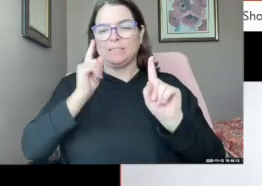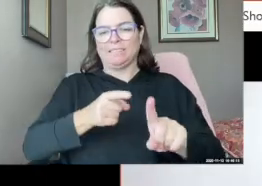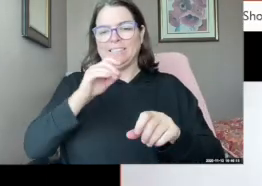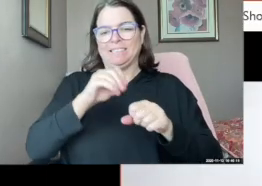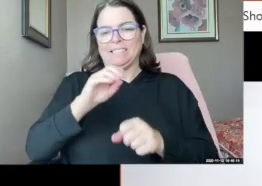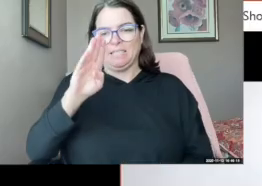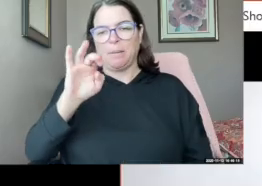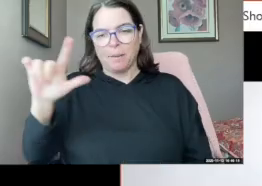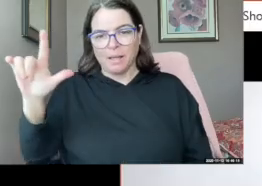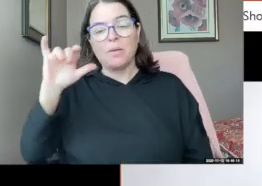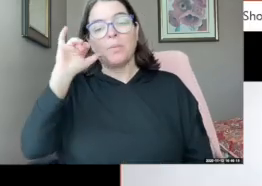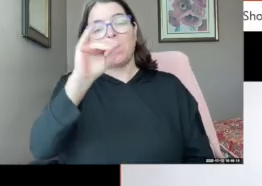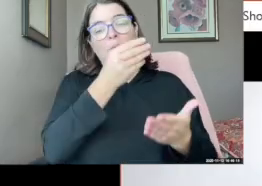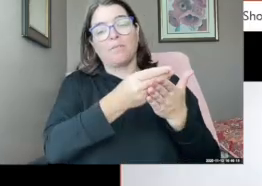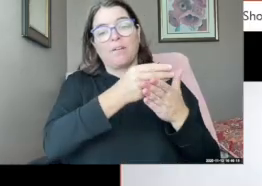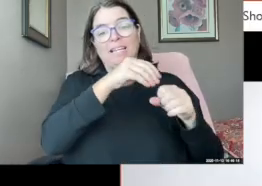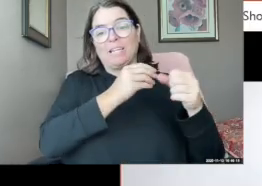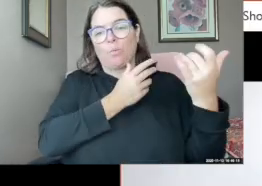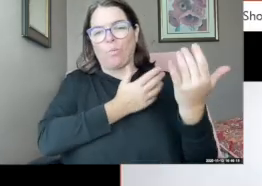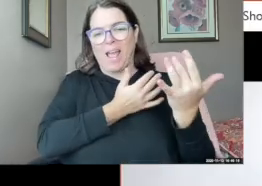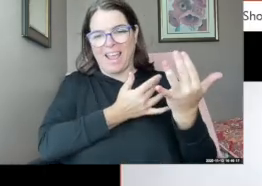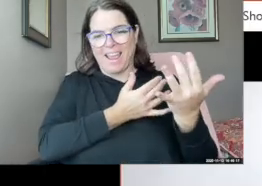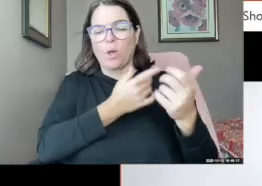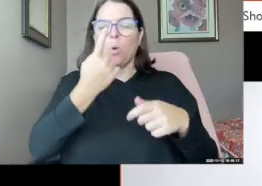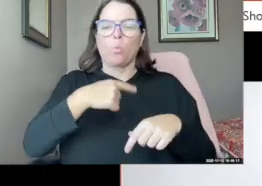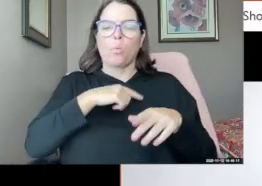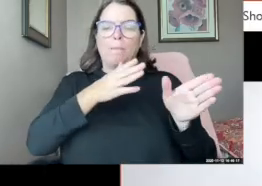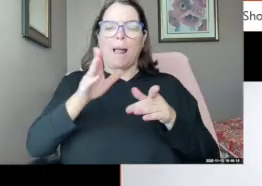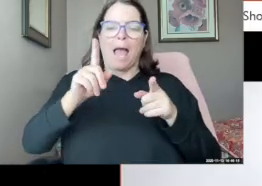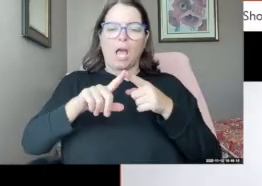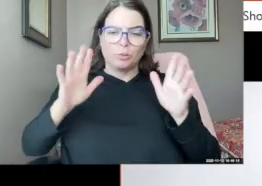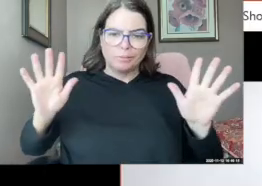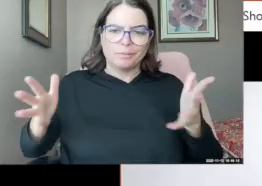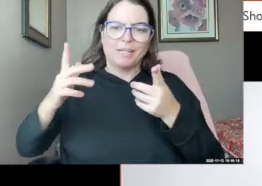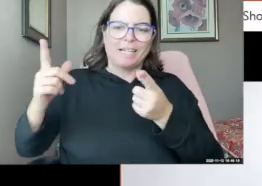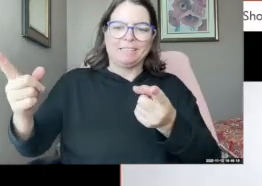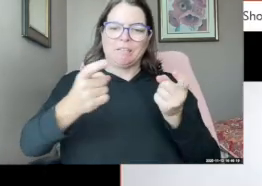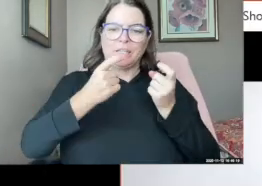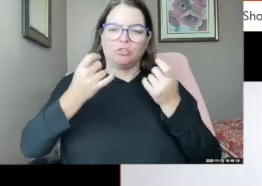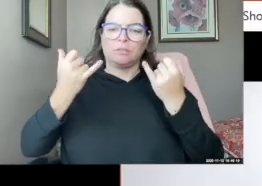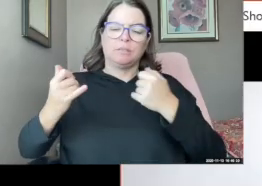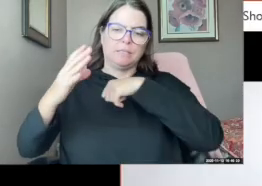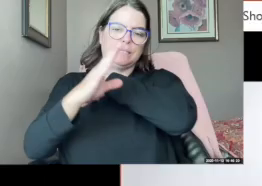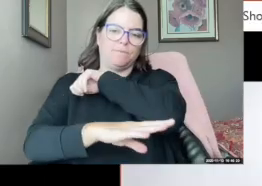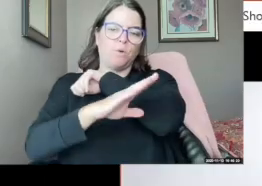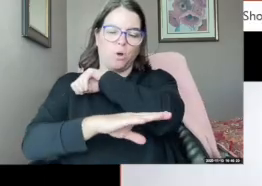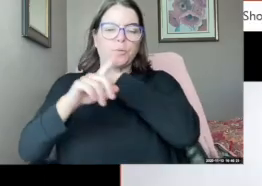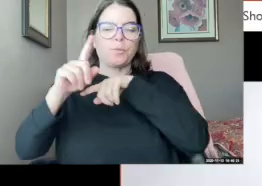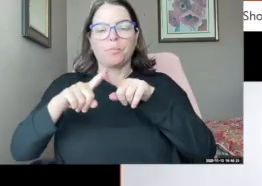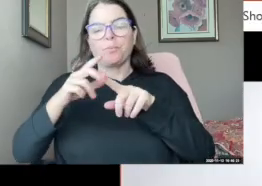out in the bill. That funding was kind of in wait. We were planning to run a solicitation this